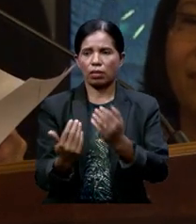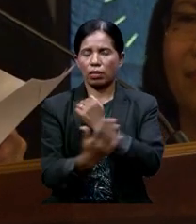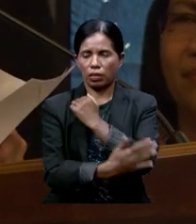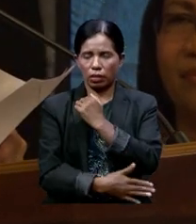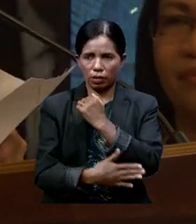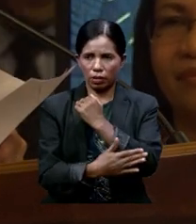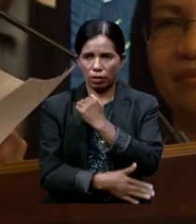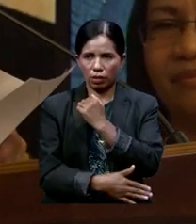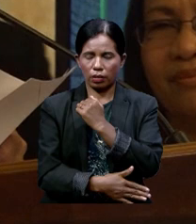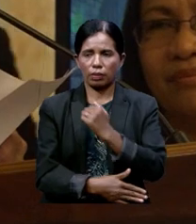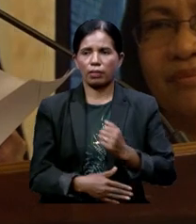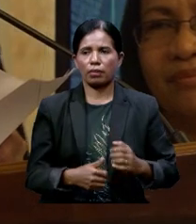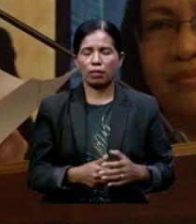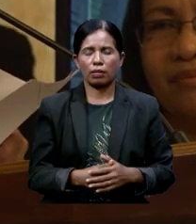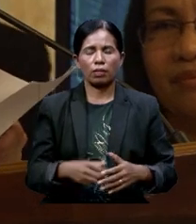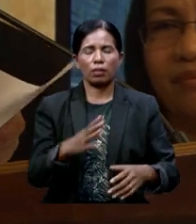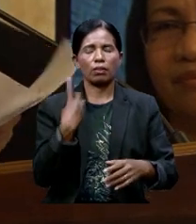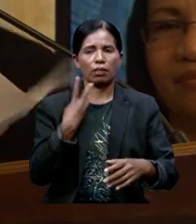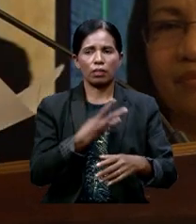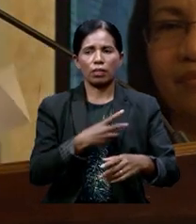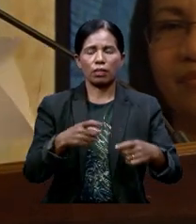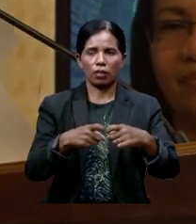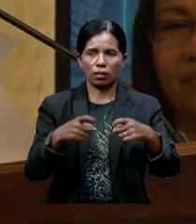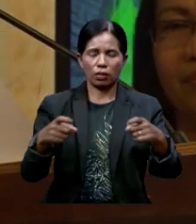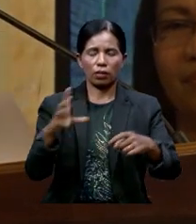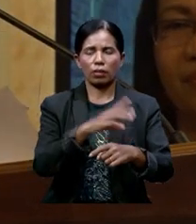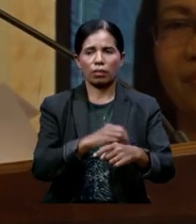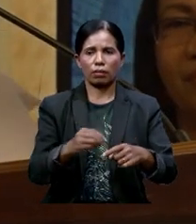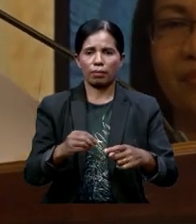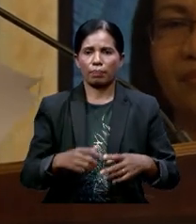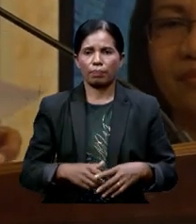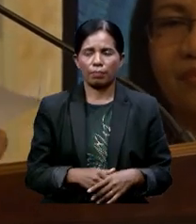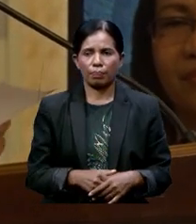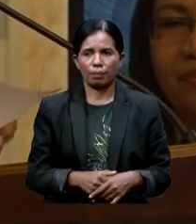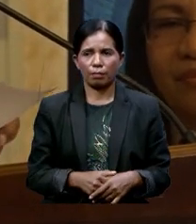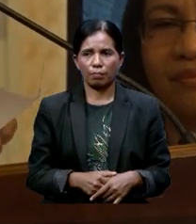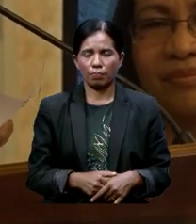and enemies to unknown.